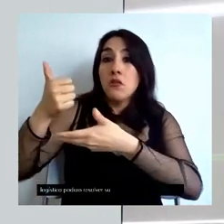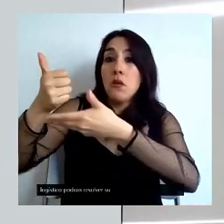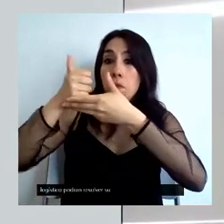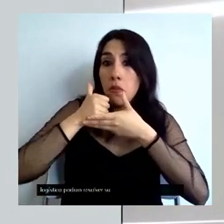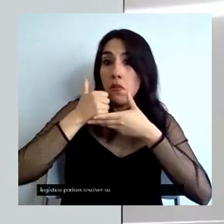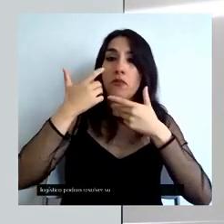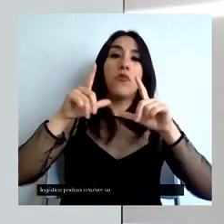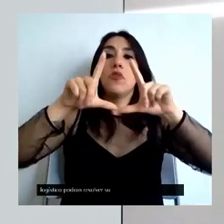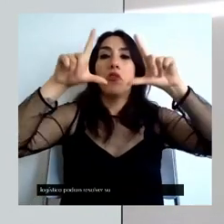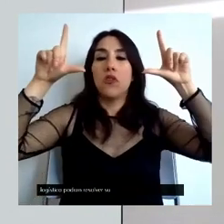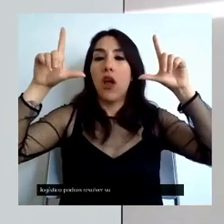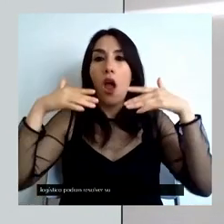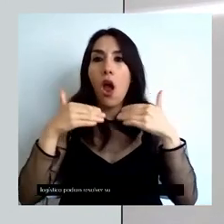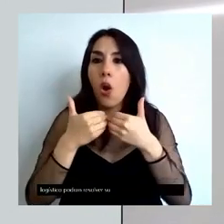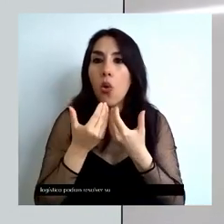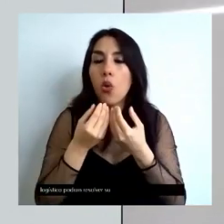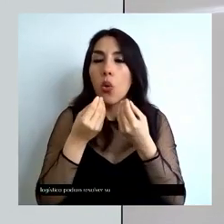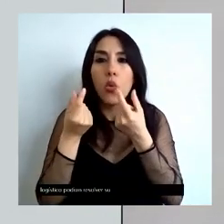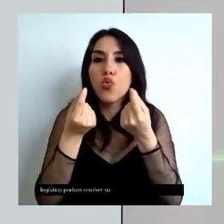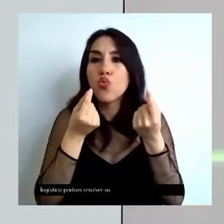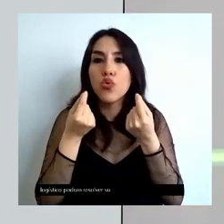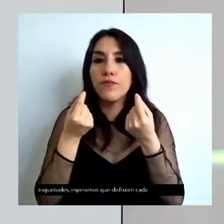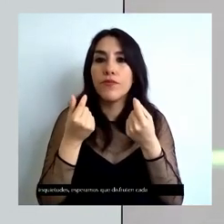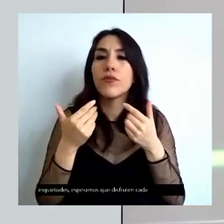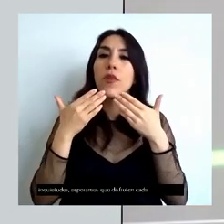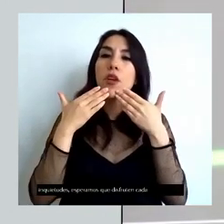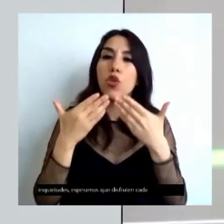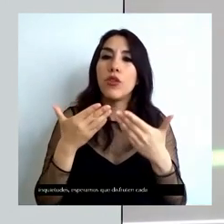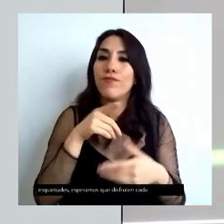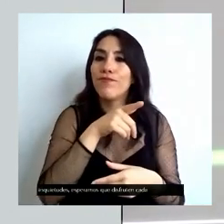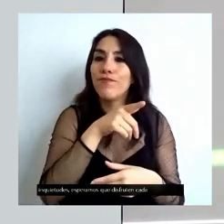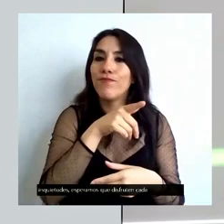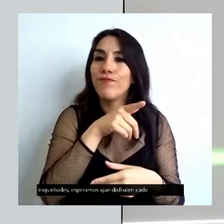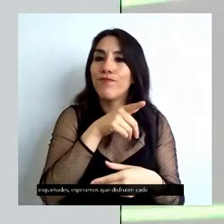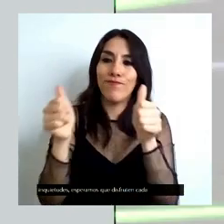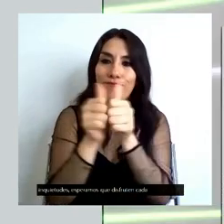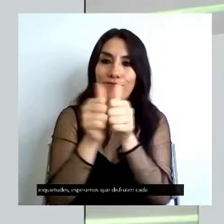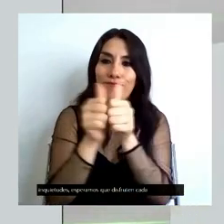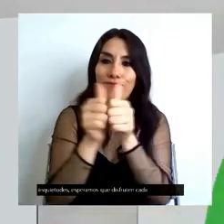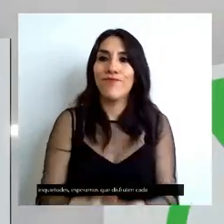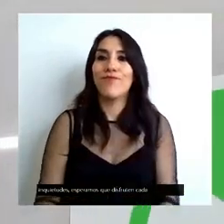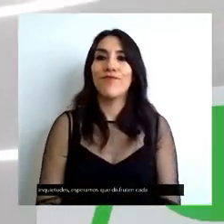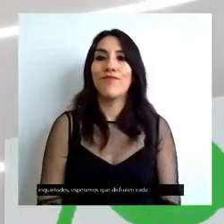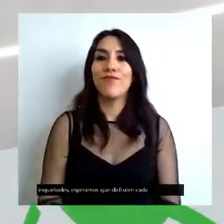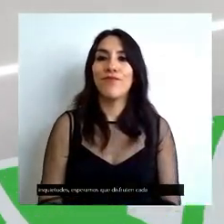presented today. Thank you very much.